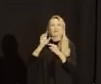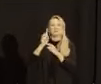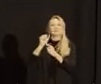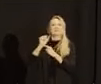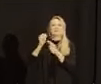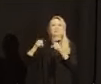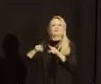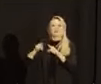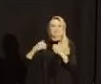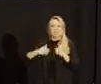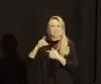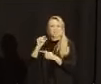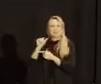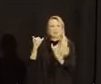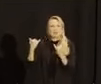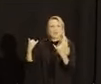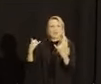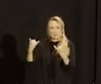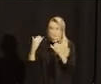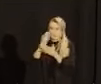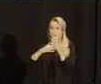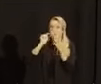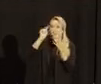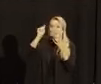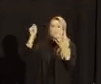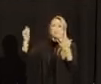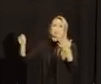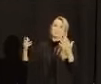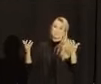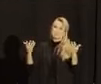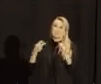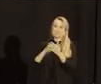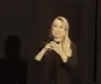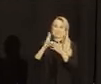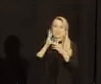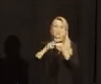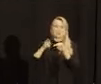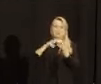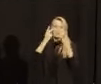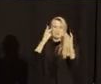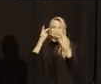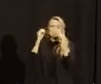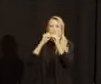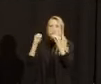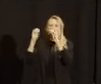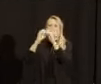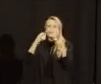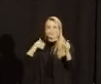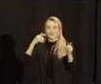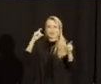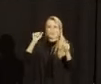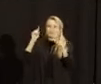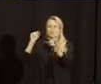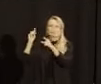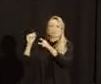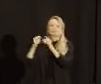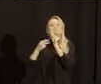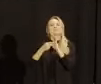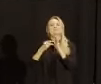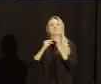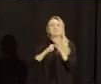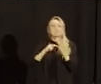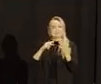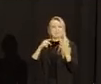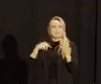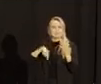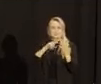and advocacy, and that we won't lose that moment that we were in, that concentration and that focus to